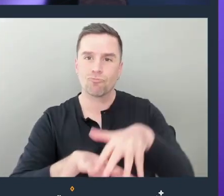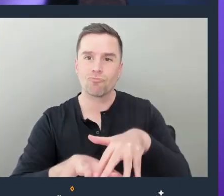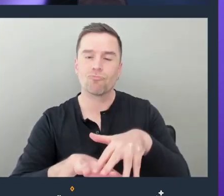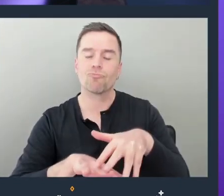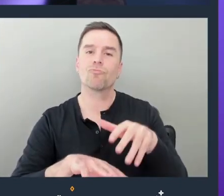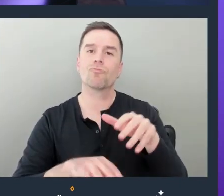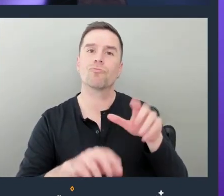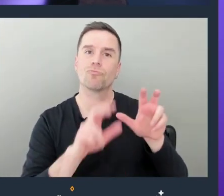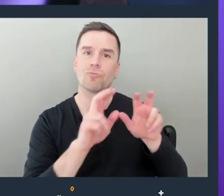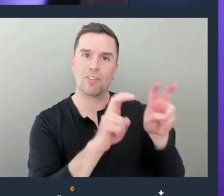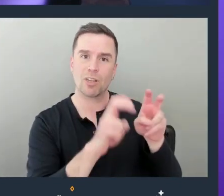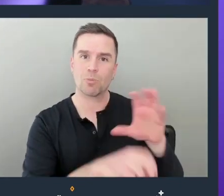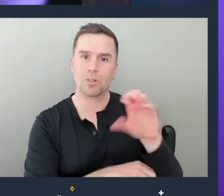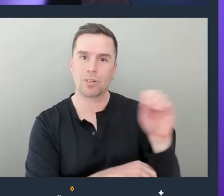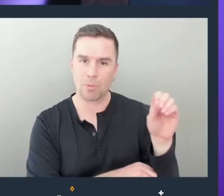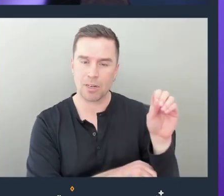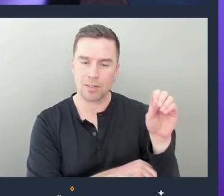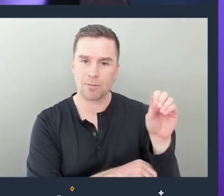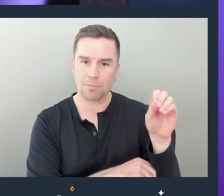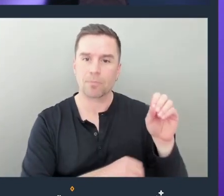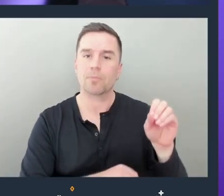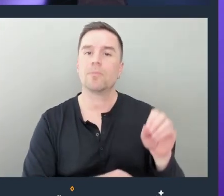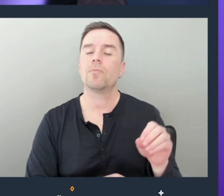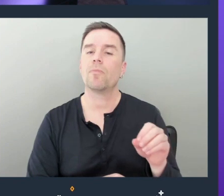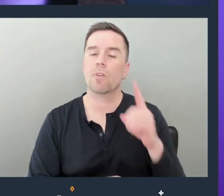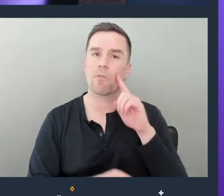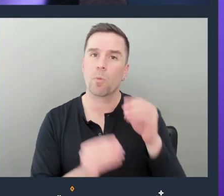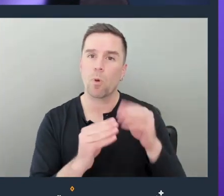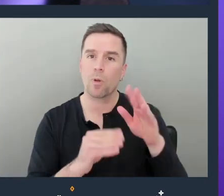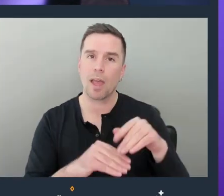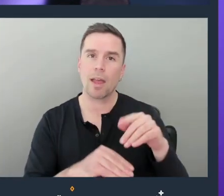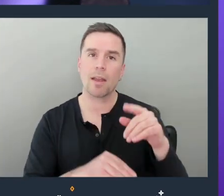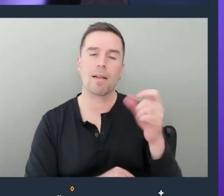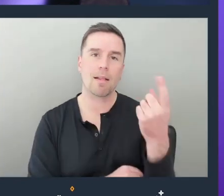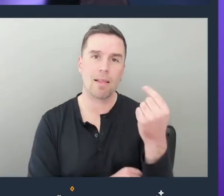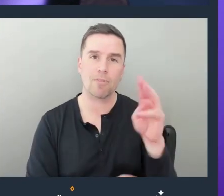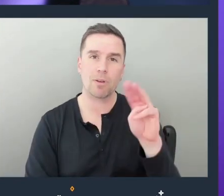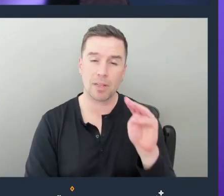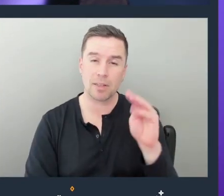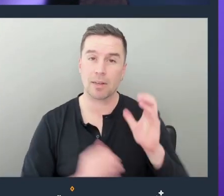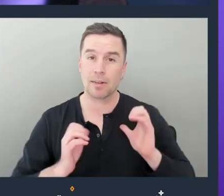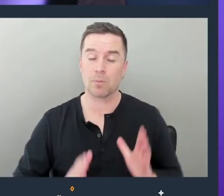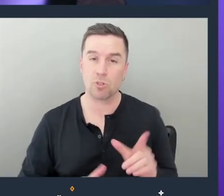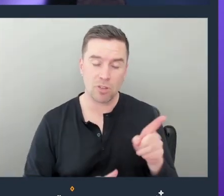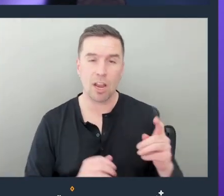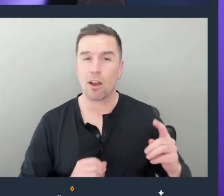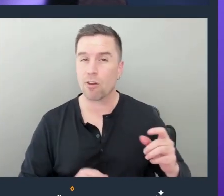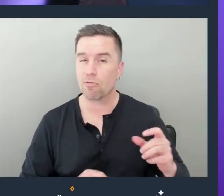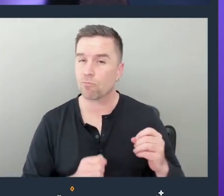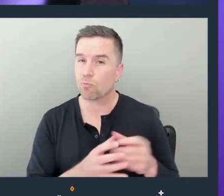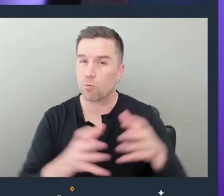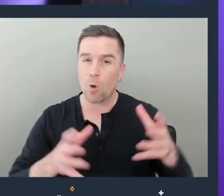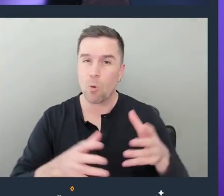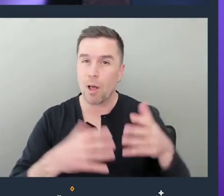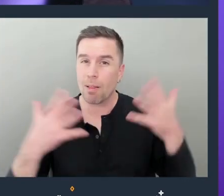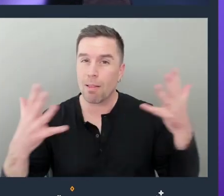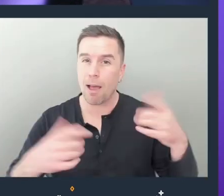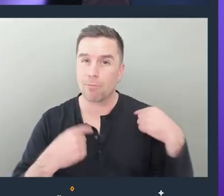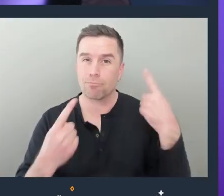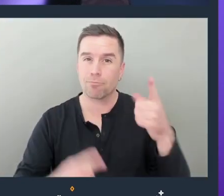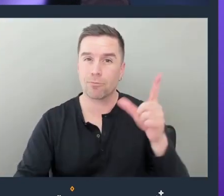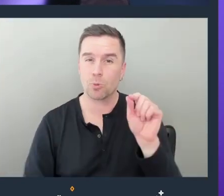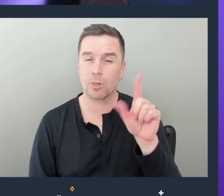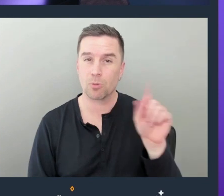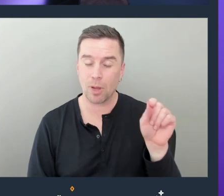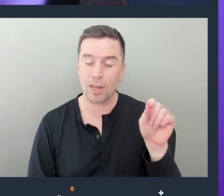digital platform for making investments to more than 11 million customers. They've grown a lot since 2020, and they really needed to optimize their